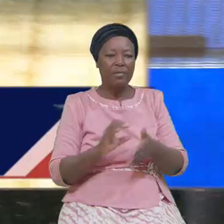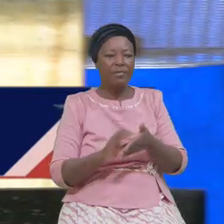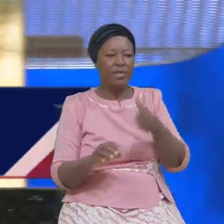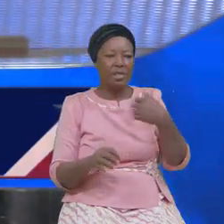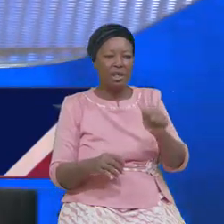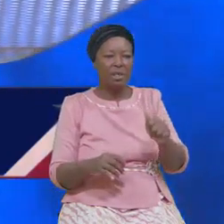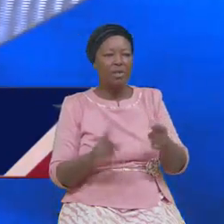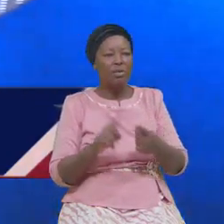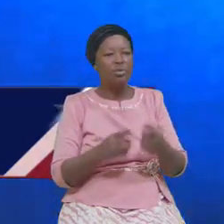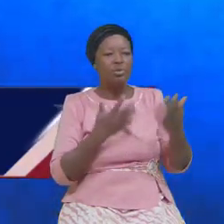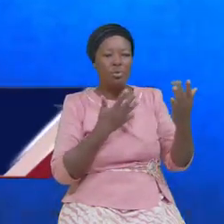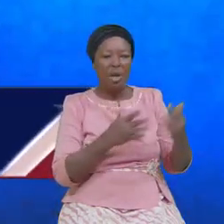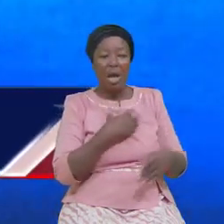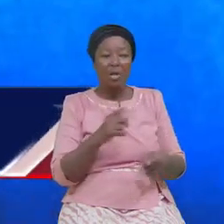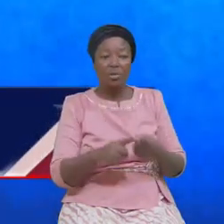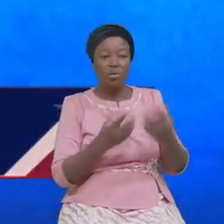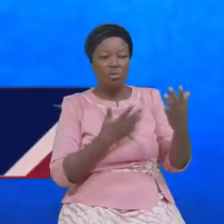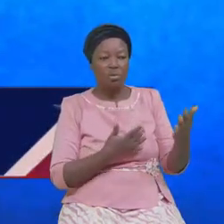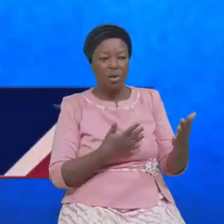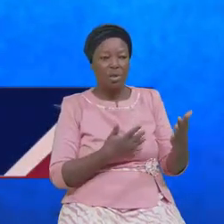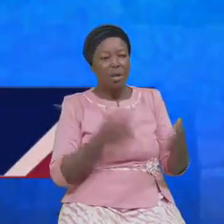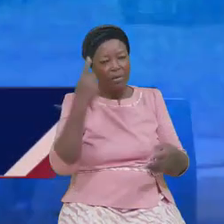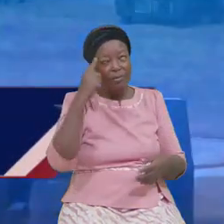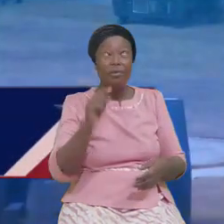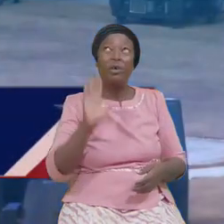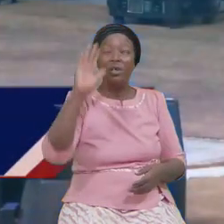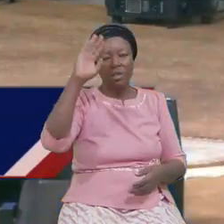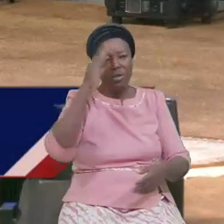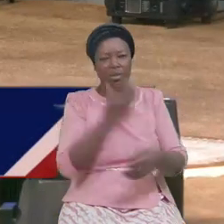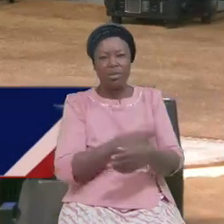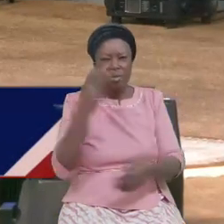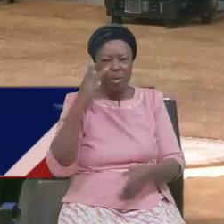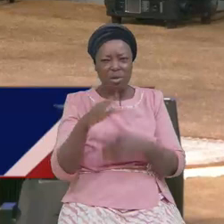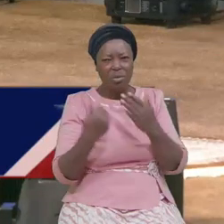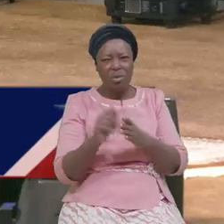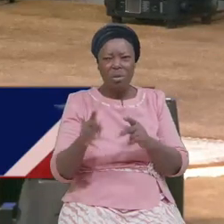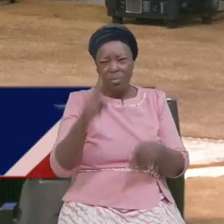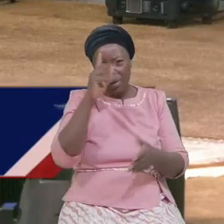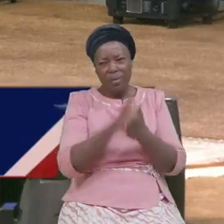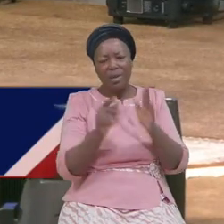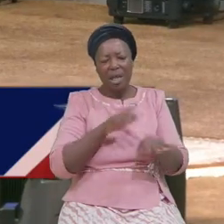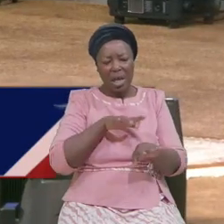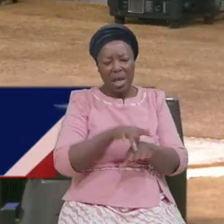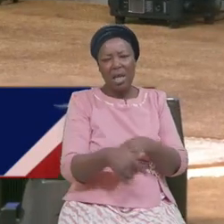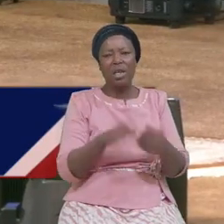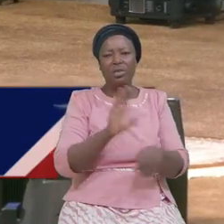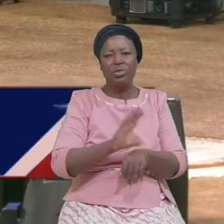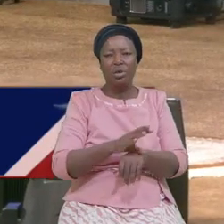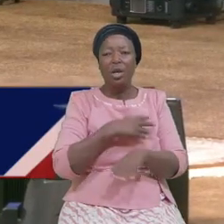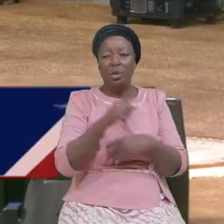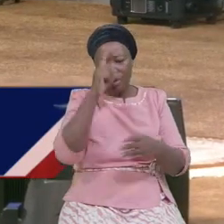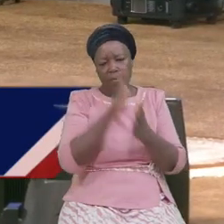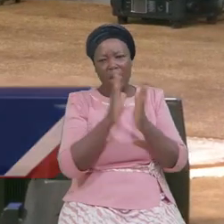verse 10, to wait for his son. You see, those believers of the early church and the believers